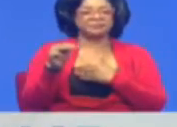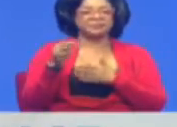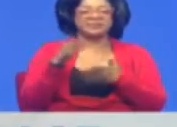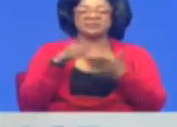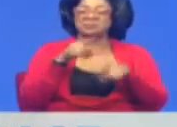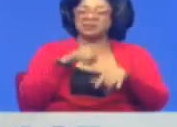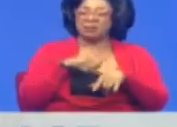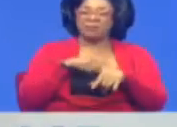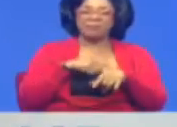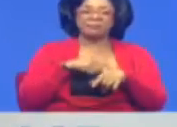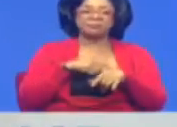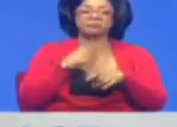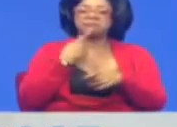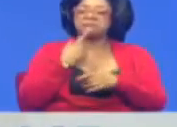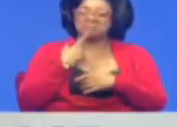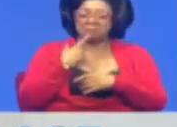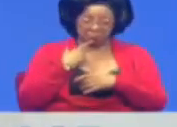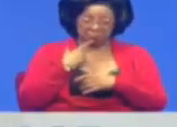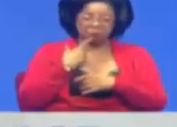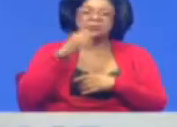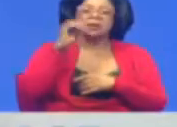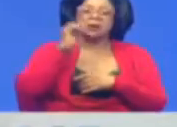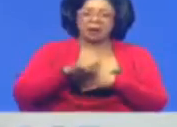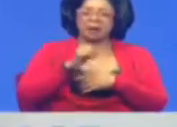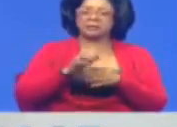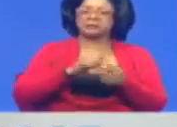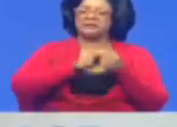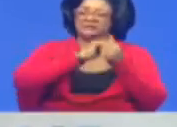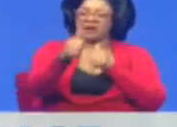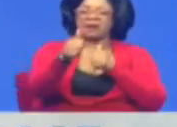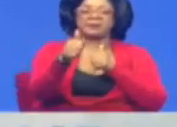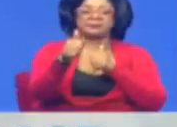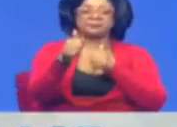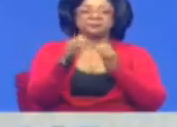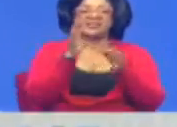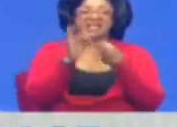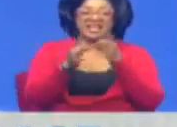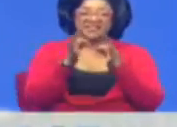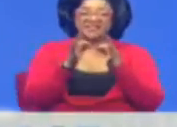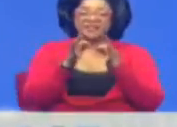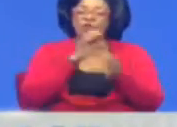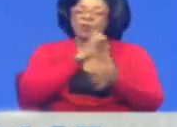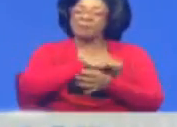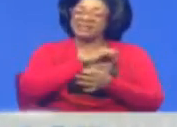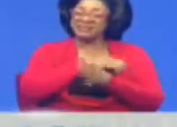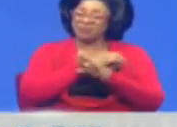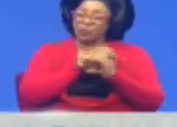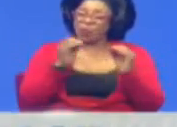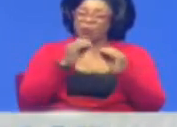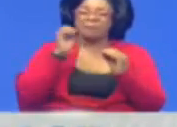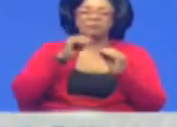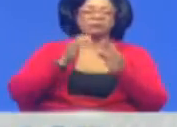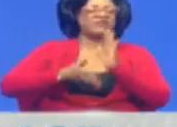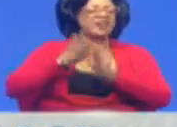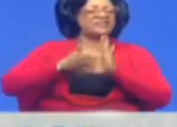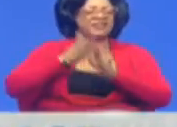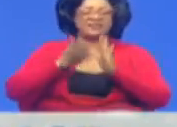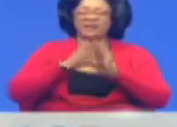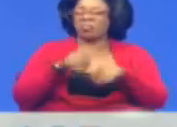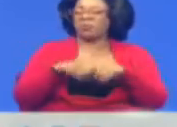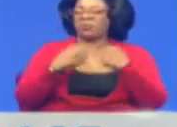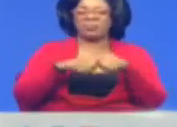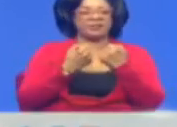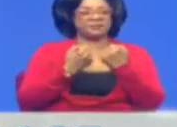nakuambia, tuko sawa, tunaweza kimbia zaidi. So kama wewe si mtu patient, utaharakisha na umeharibu mpangilio wa